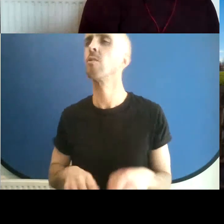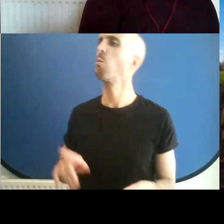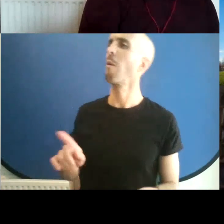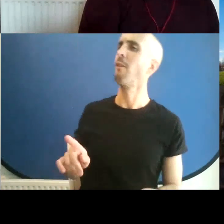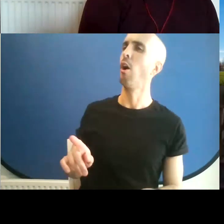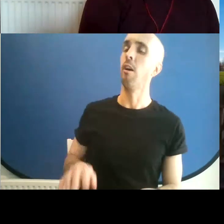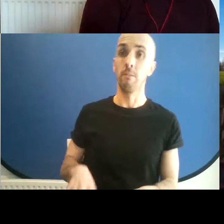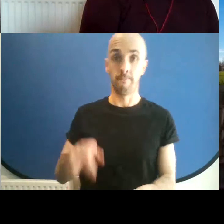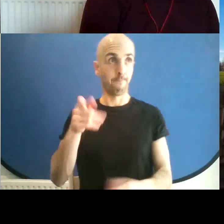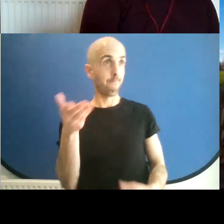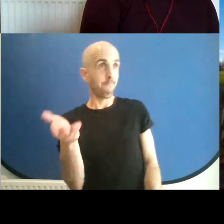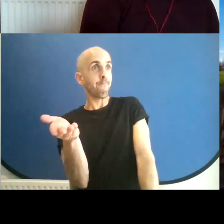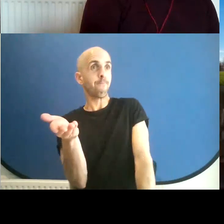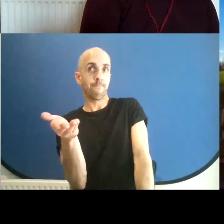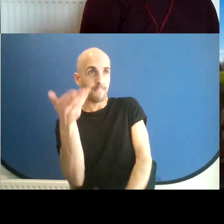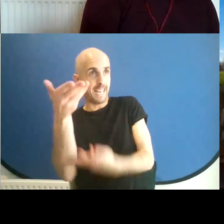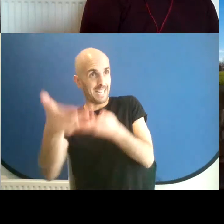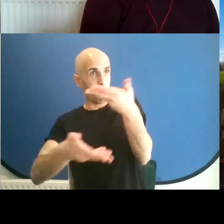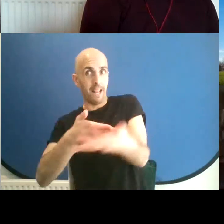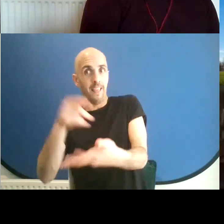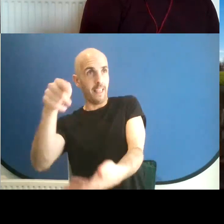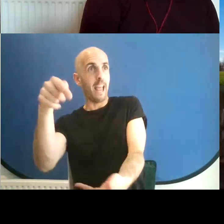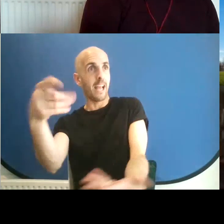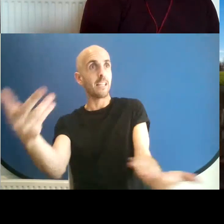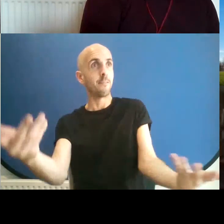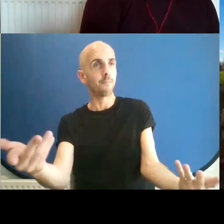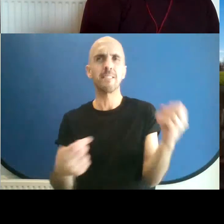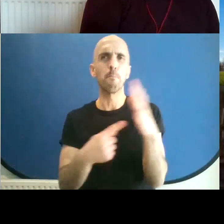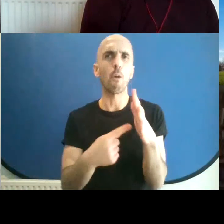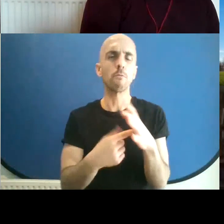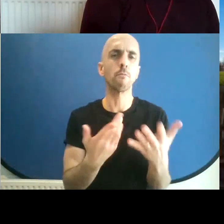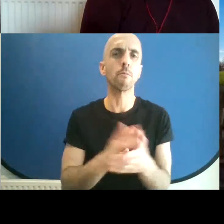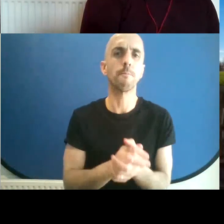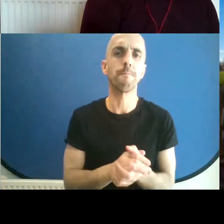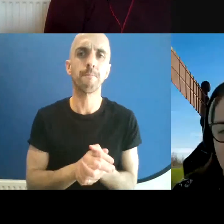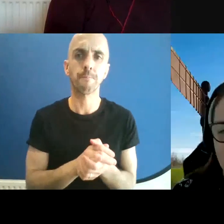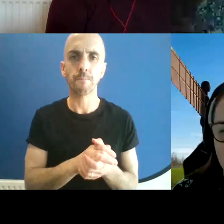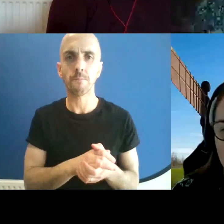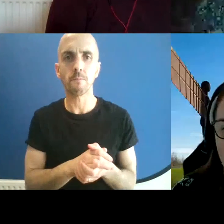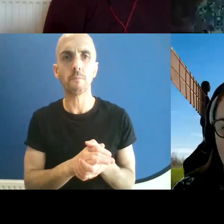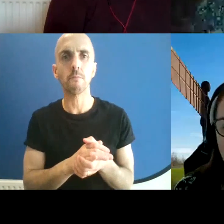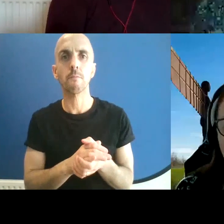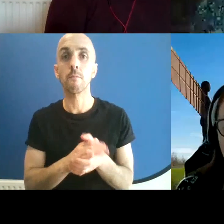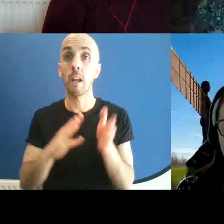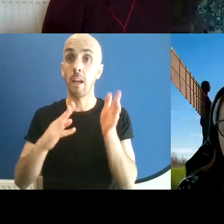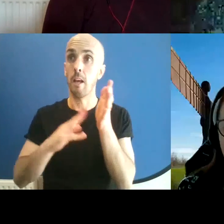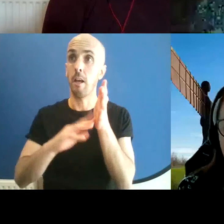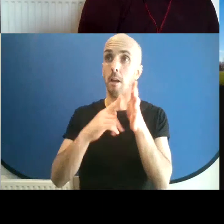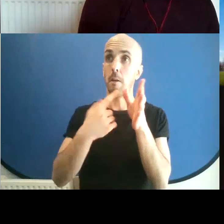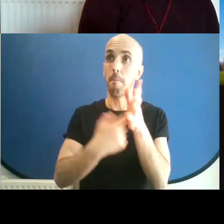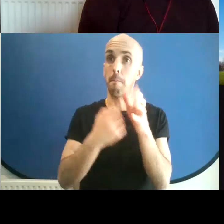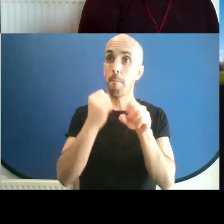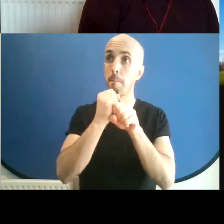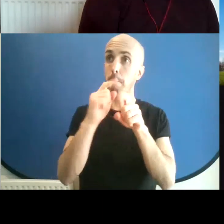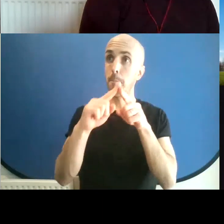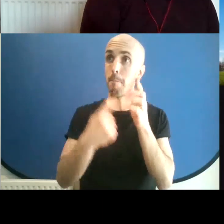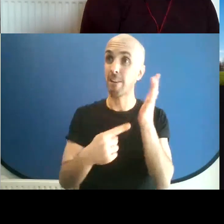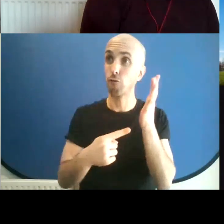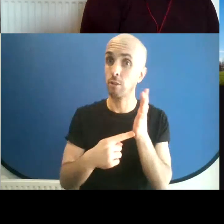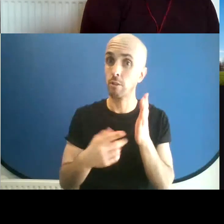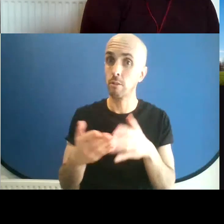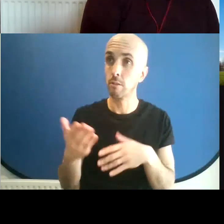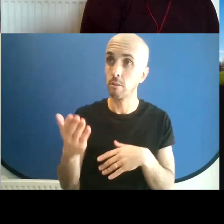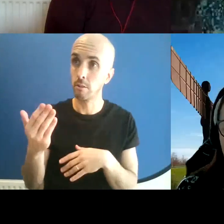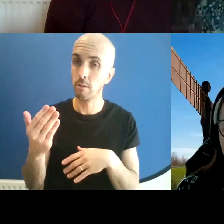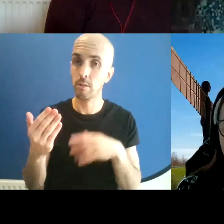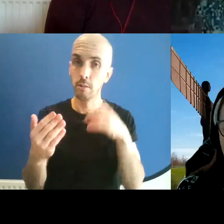is going to be really key. Thank you, Steph. And Margaret, do you want to come to give some feedback from your group? Yes,